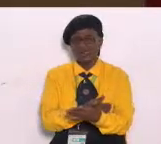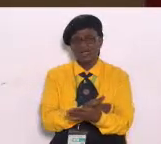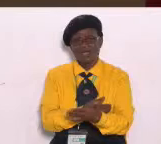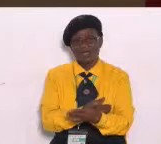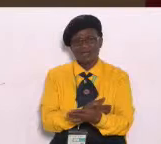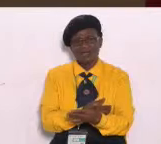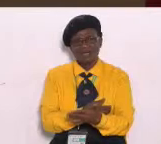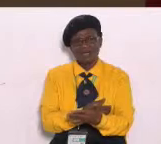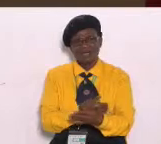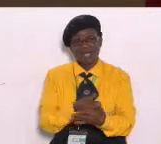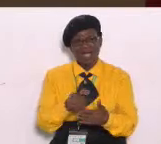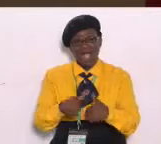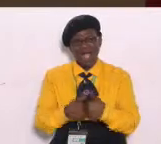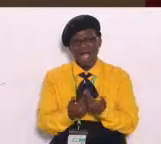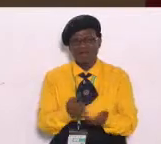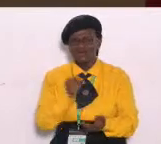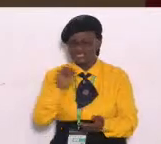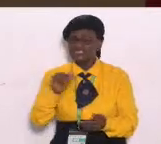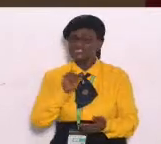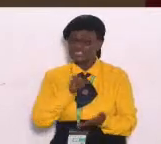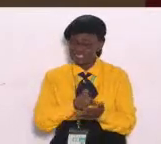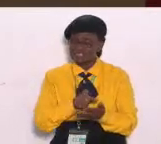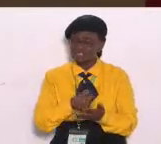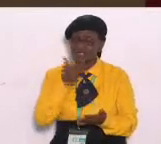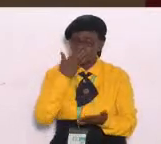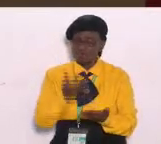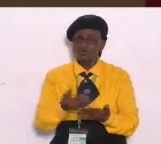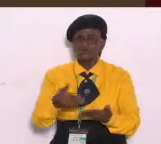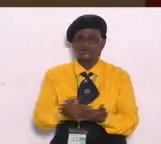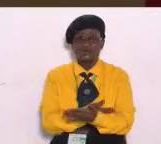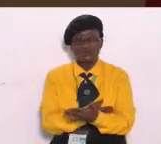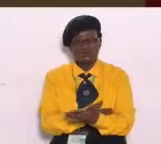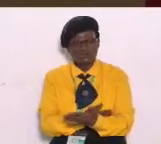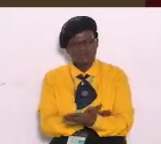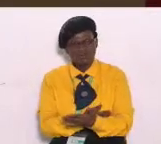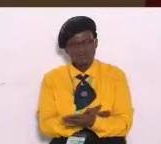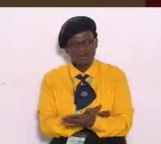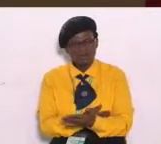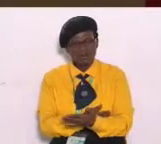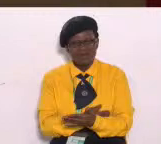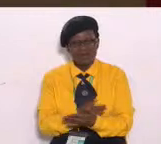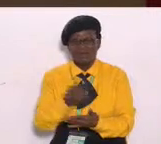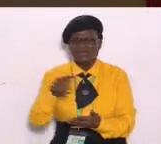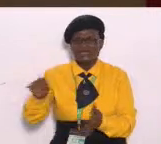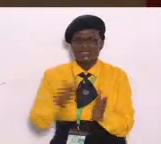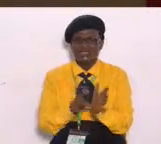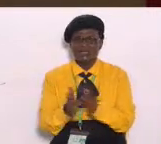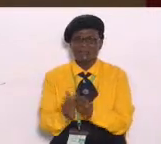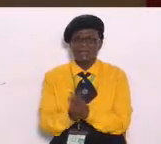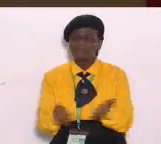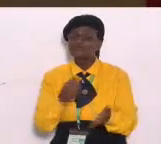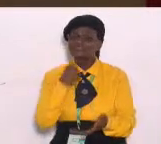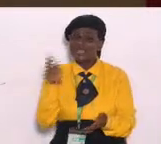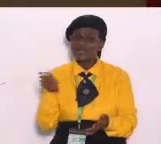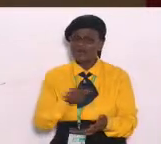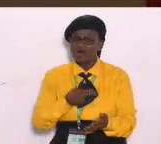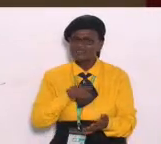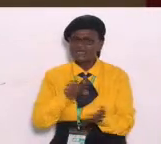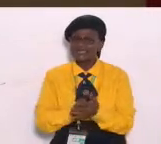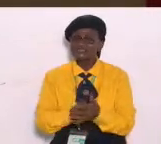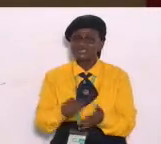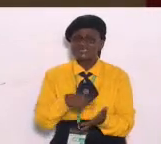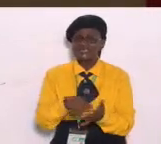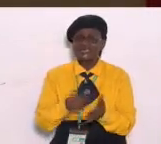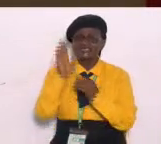How is that good news? The Bible tells us that this